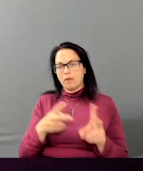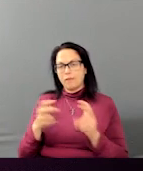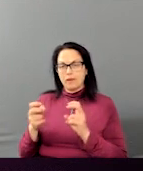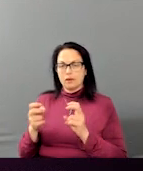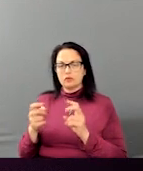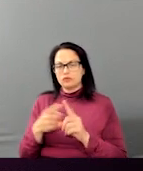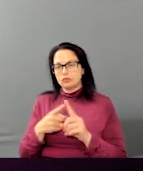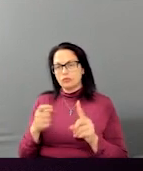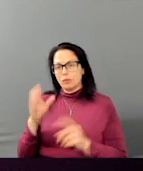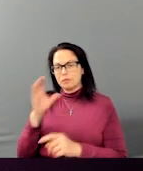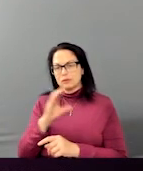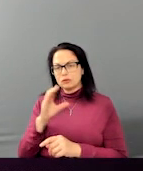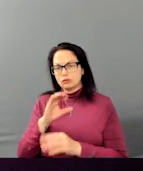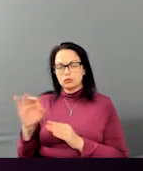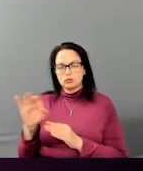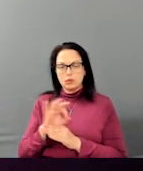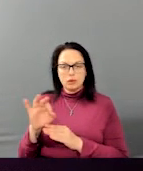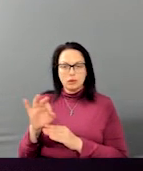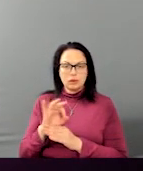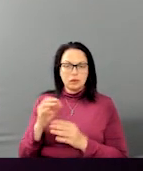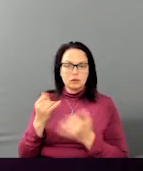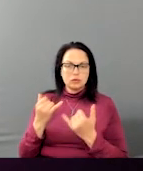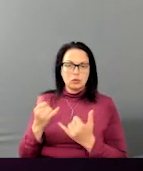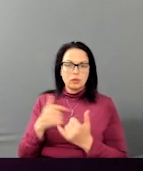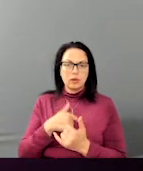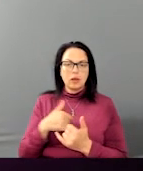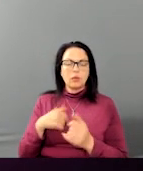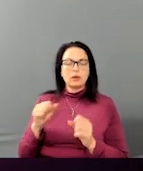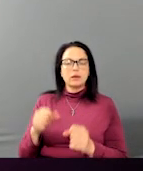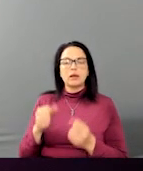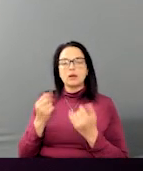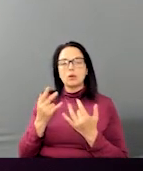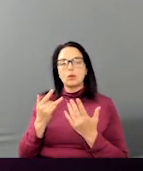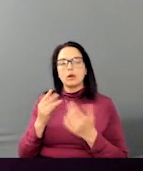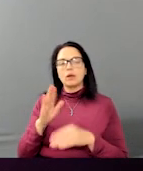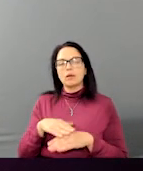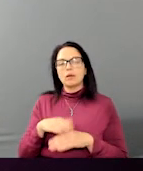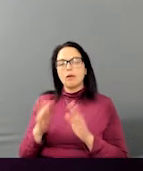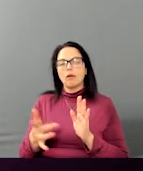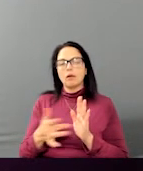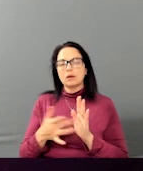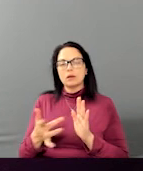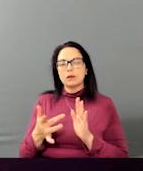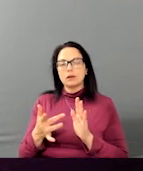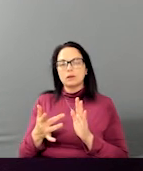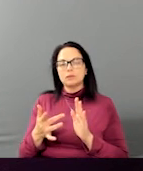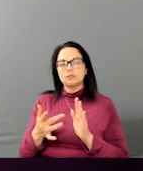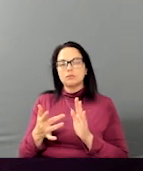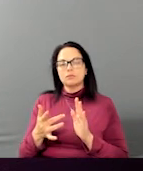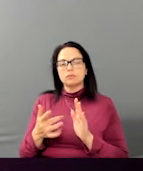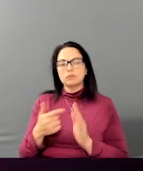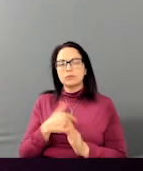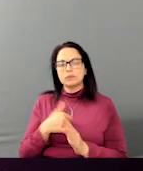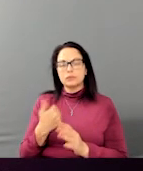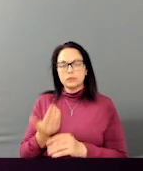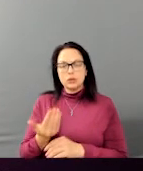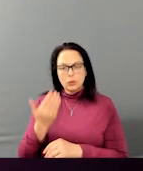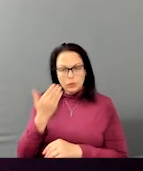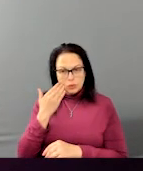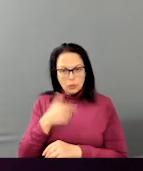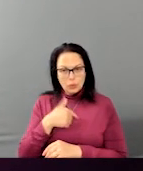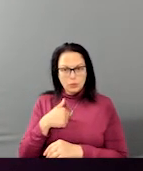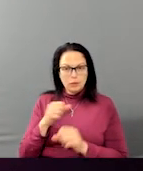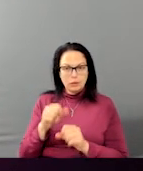search function. So now we can await the on click of the button, so then we know, or we can assume